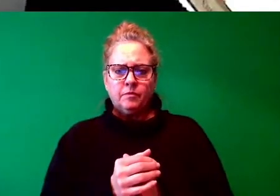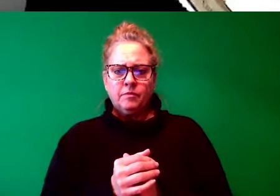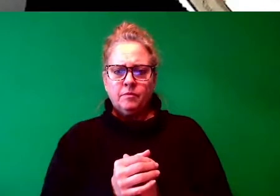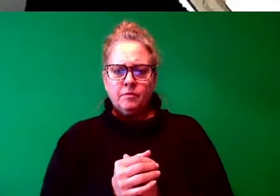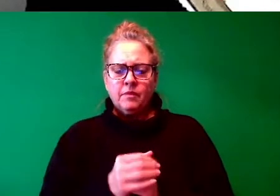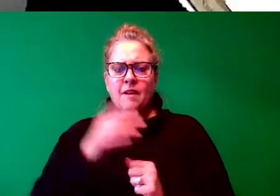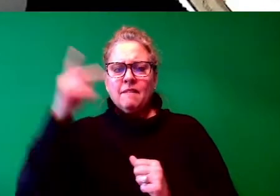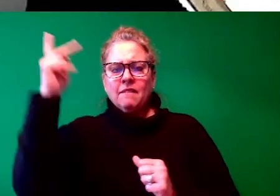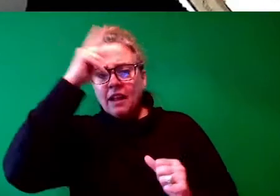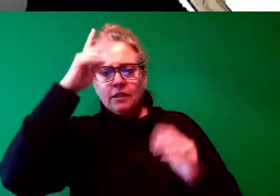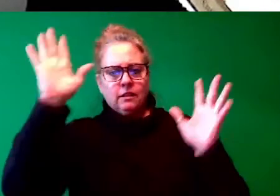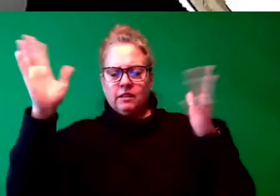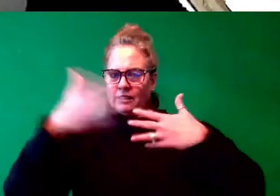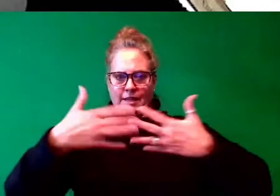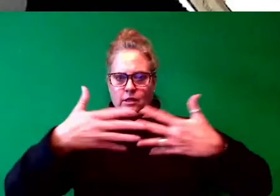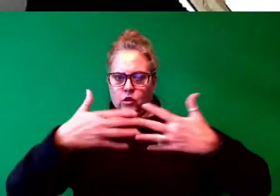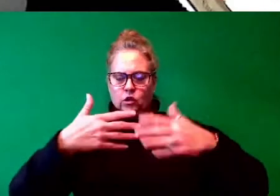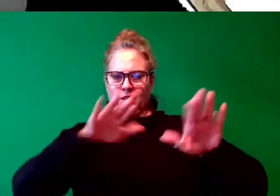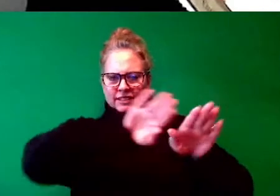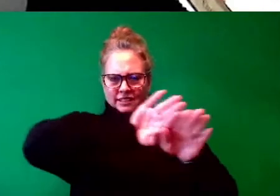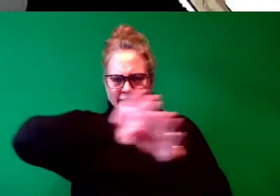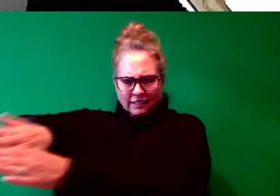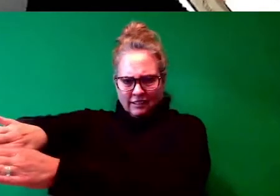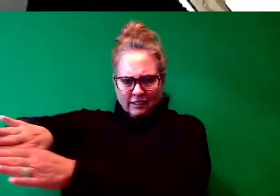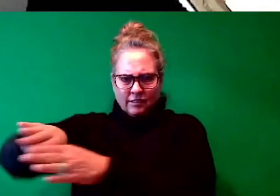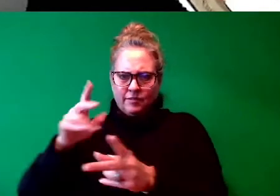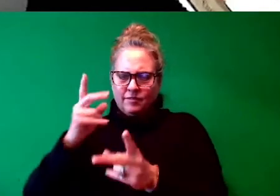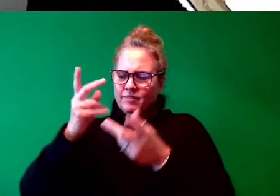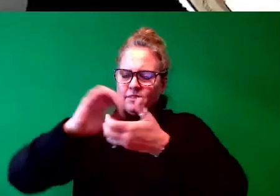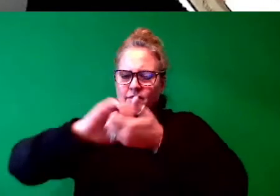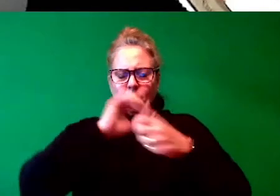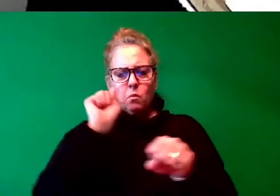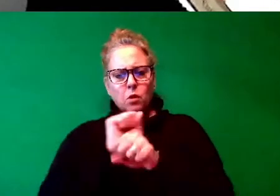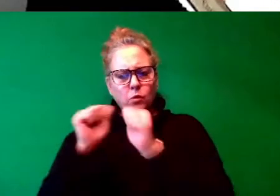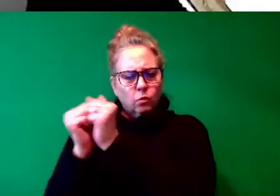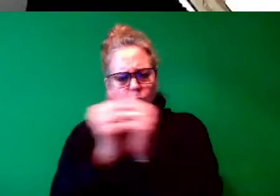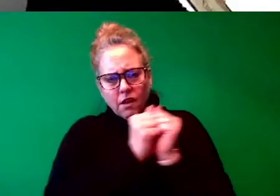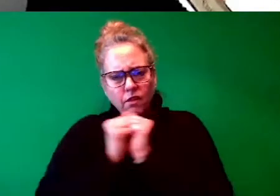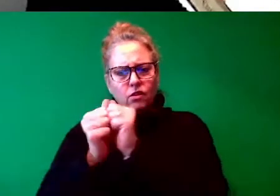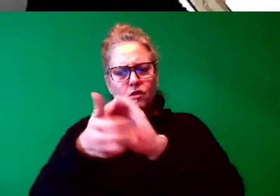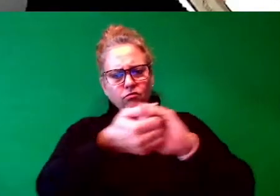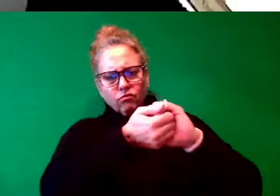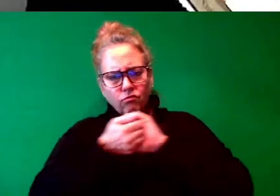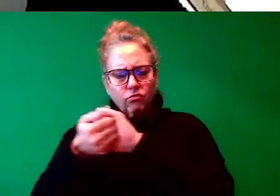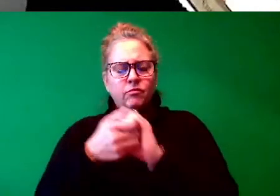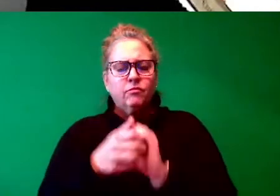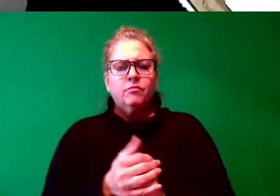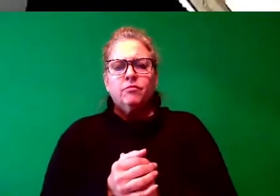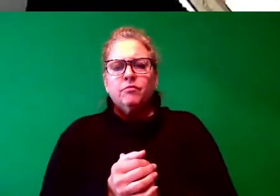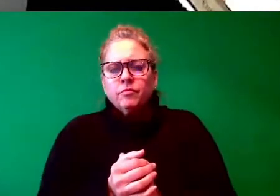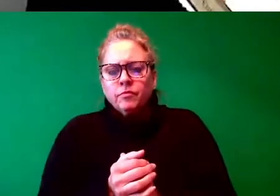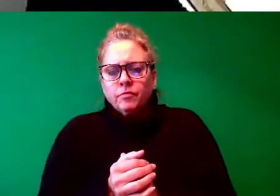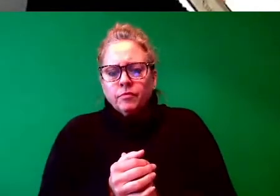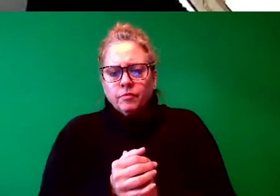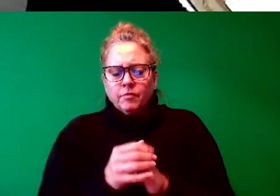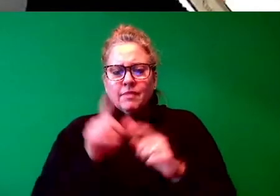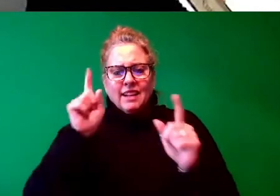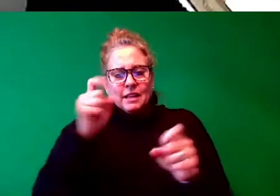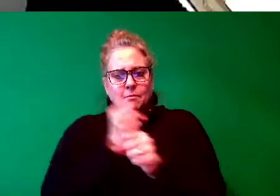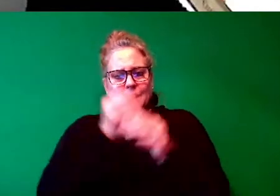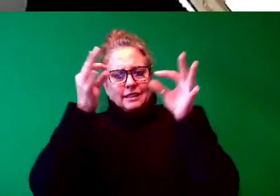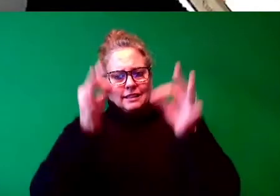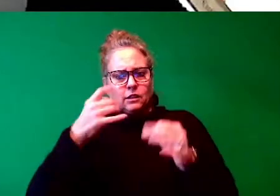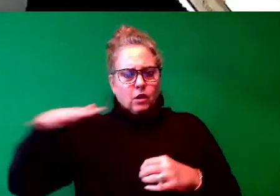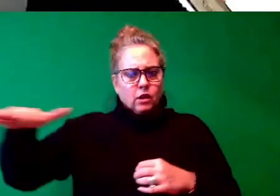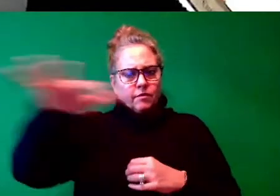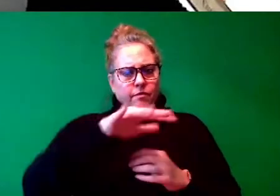embrace that and try and make decisions for the public. And we're not going to please everybody. That's just the way it goes. And I know